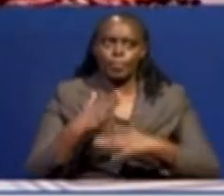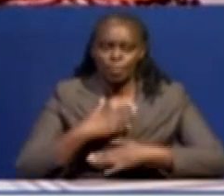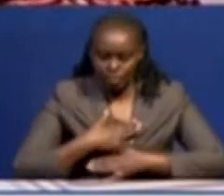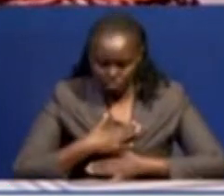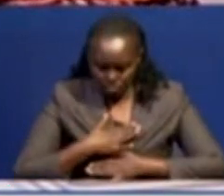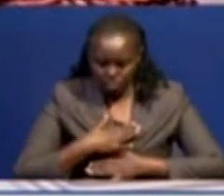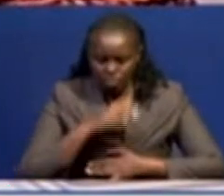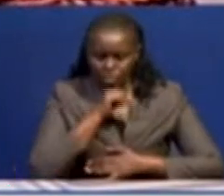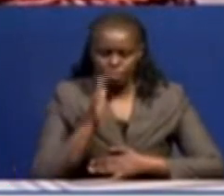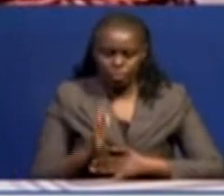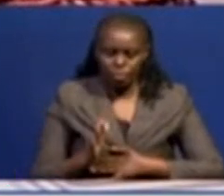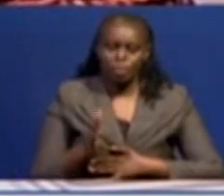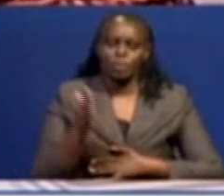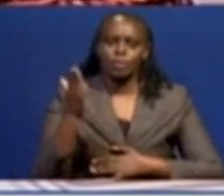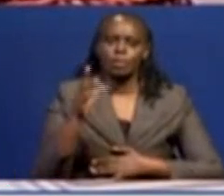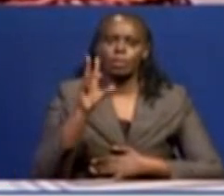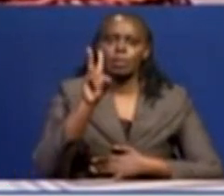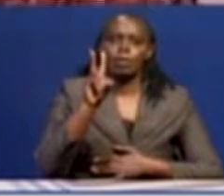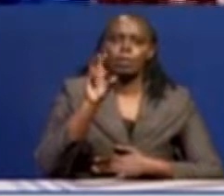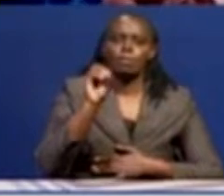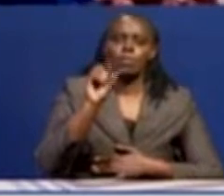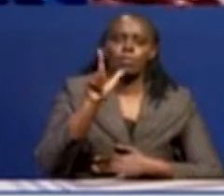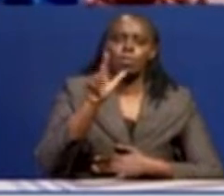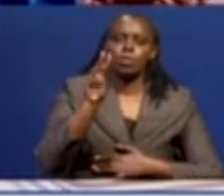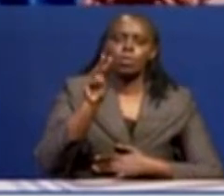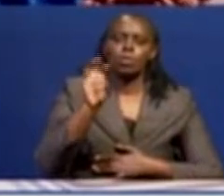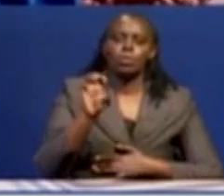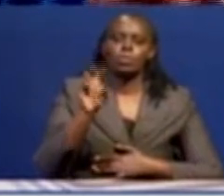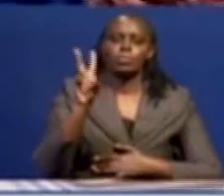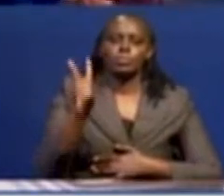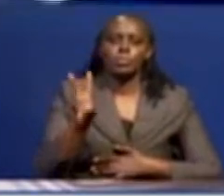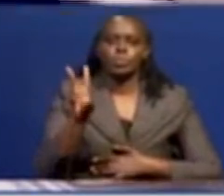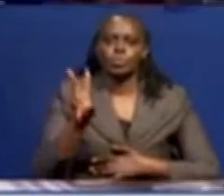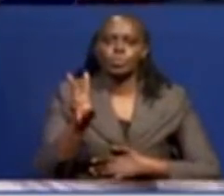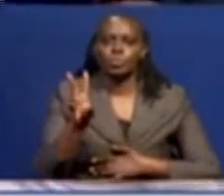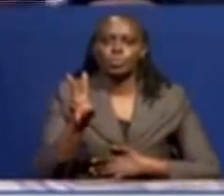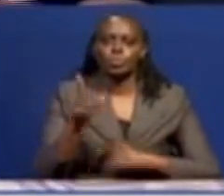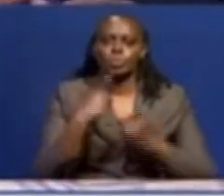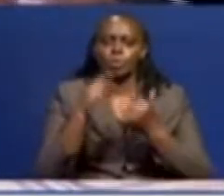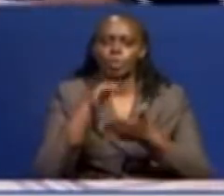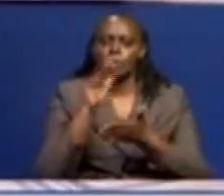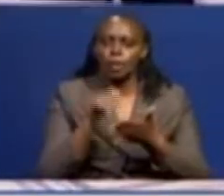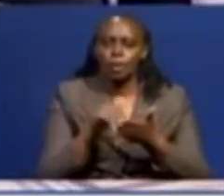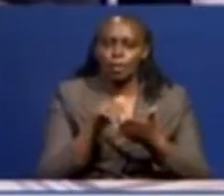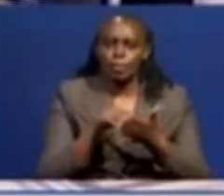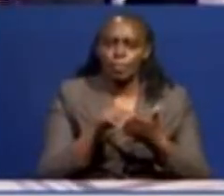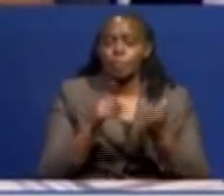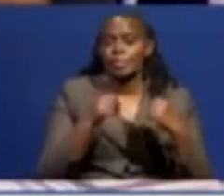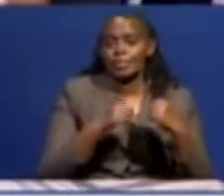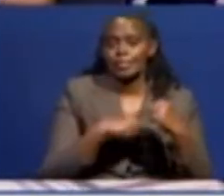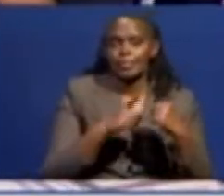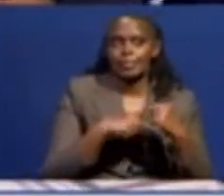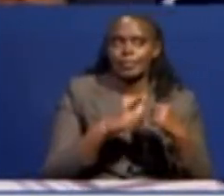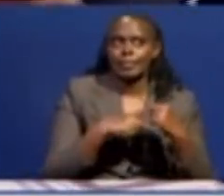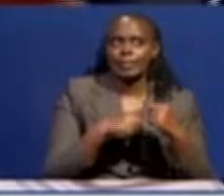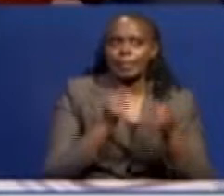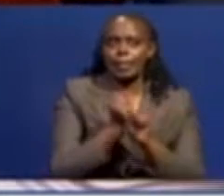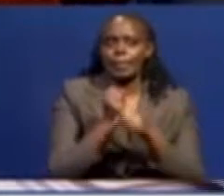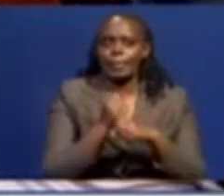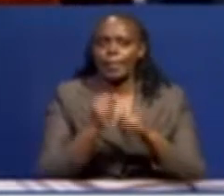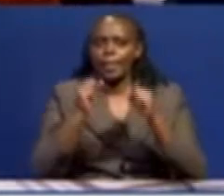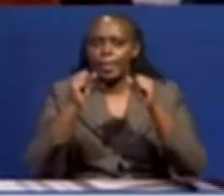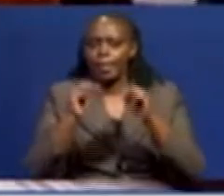let's, honorable senators, go to volume 2. Volume 2 is not clear, so I'm talking about now volume